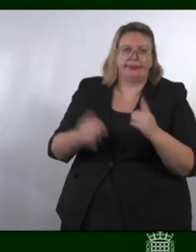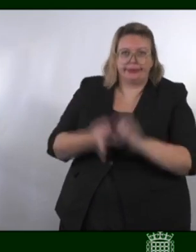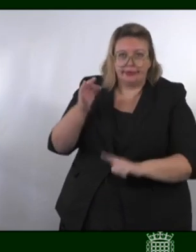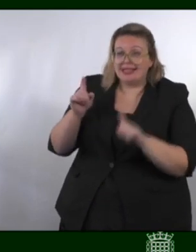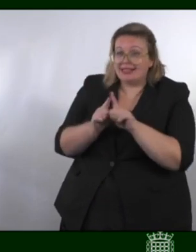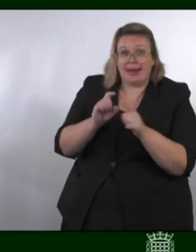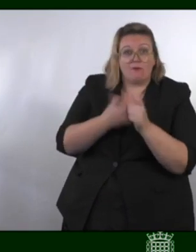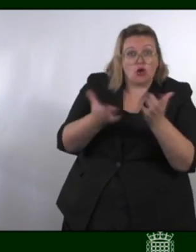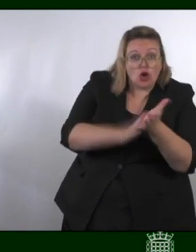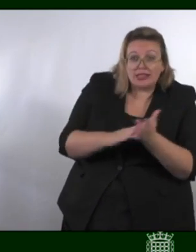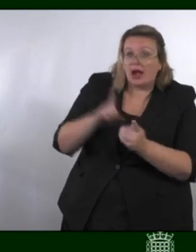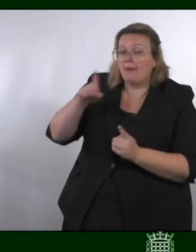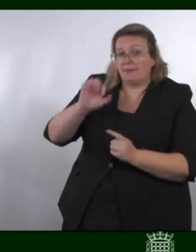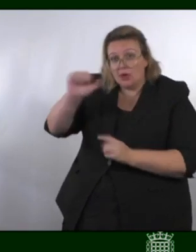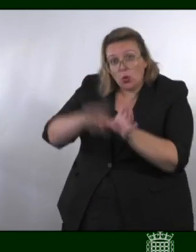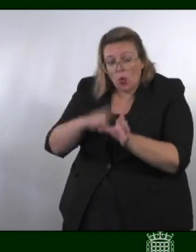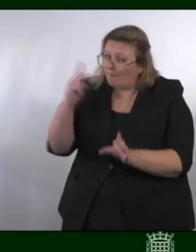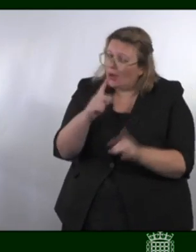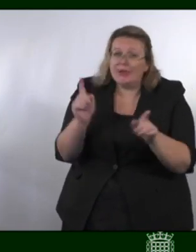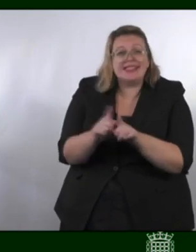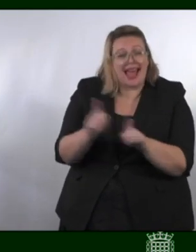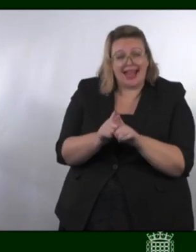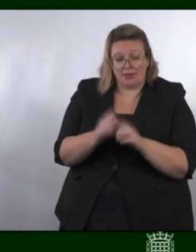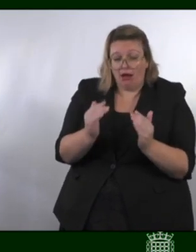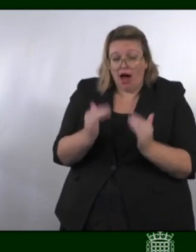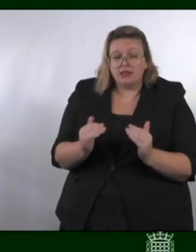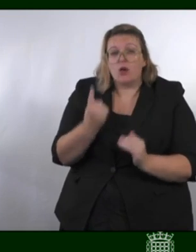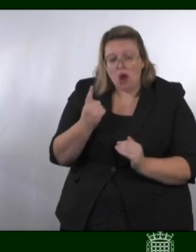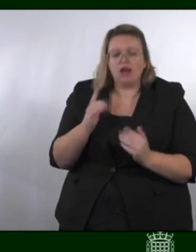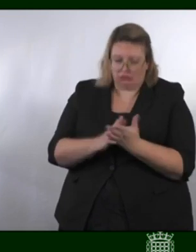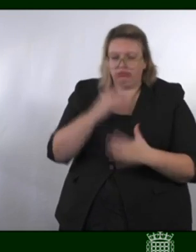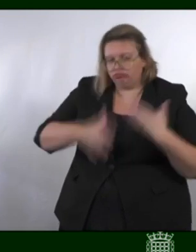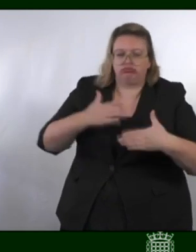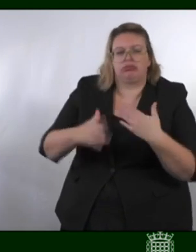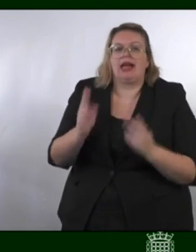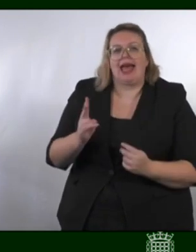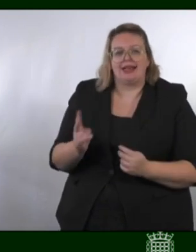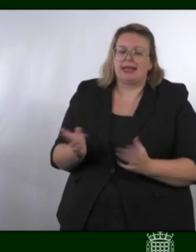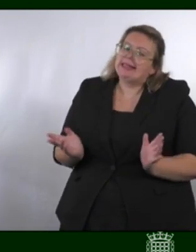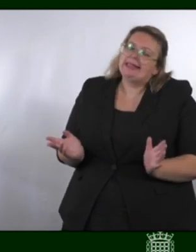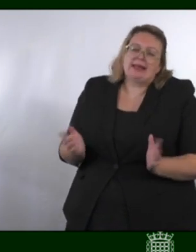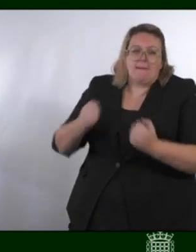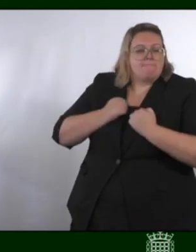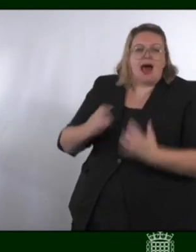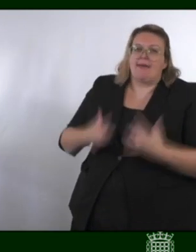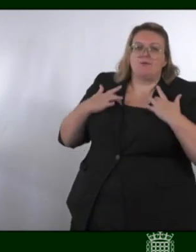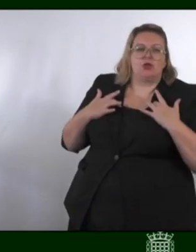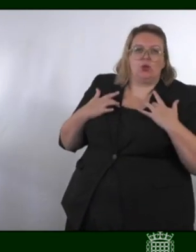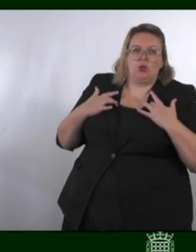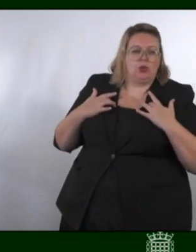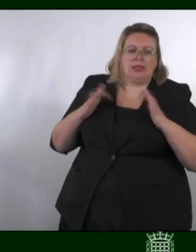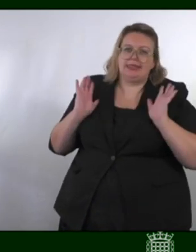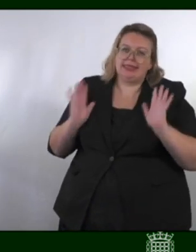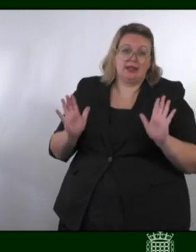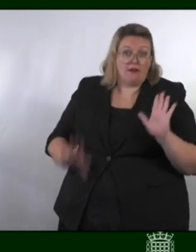Nottingham, in his constituency, back on their feet as fast as possible. It would not be sensible, in my view, to plunge them all